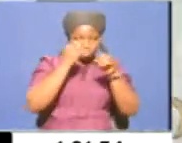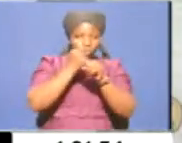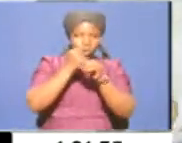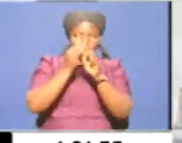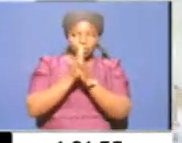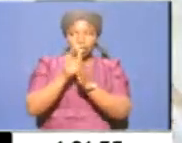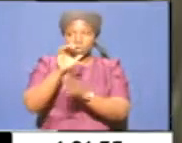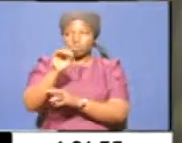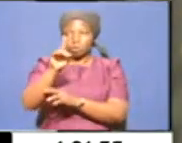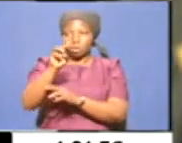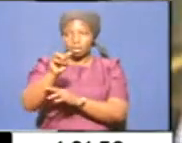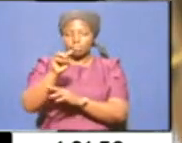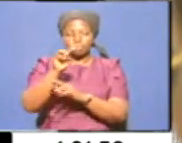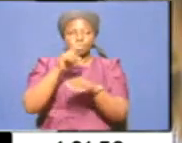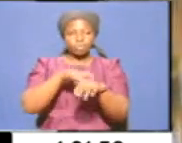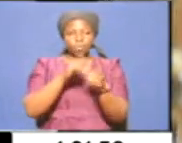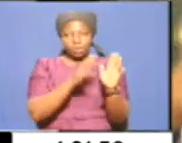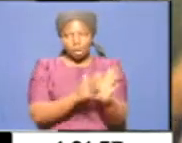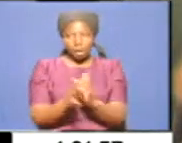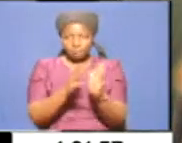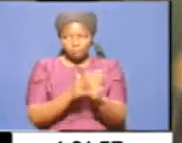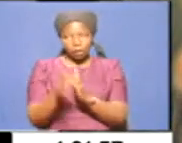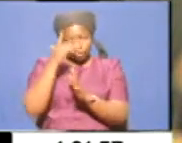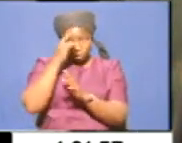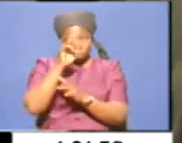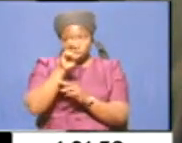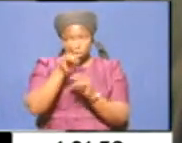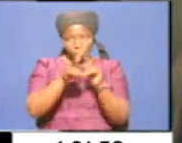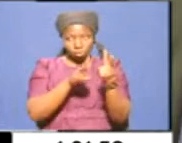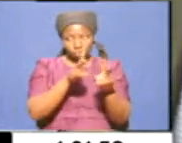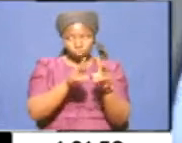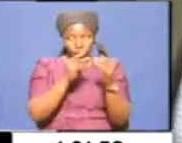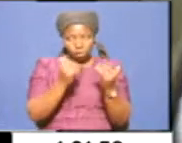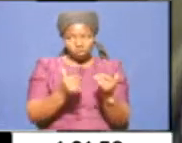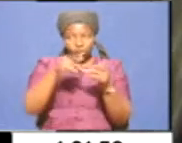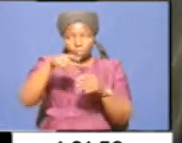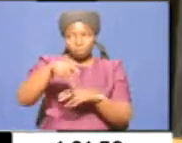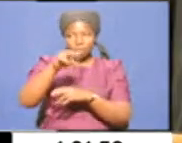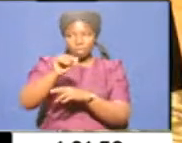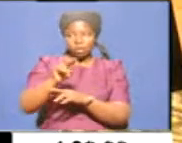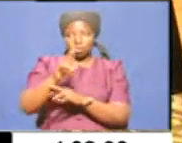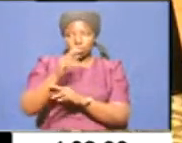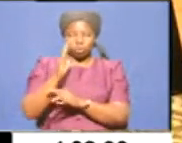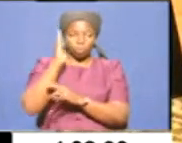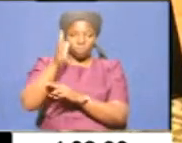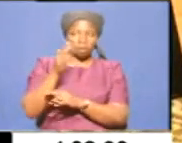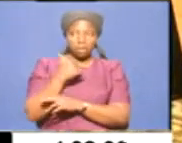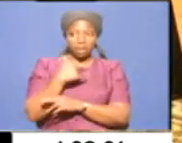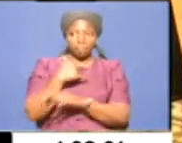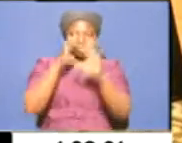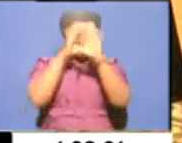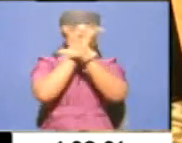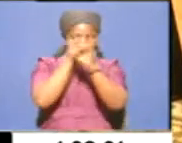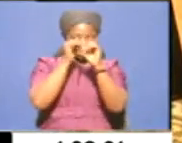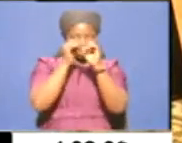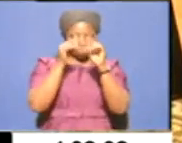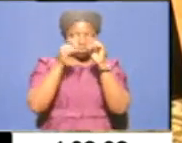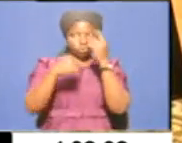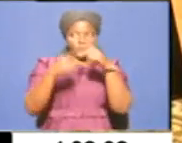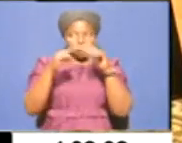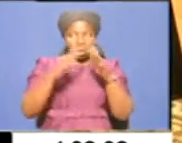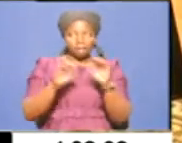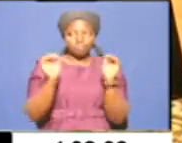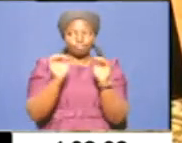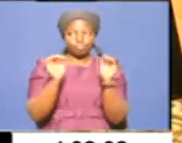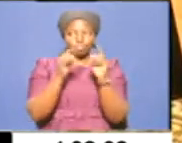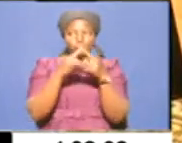for 2022, PNU will now not front a presidential candidate in 2022 and will instead rally